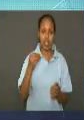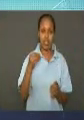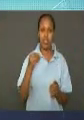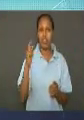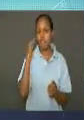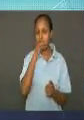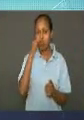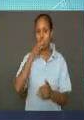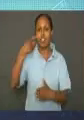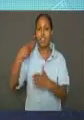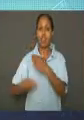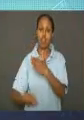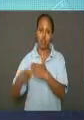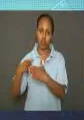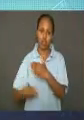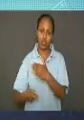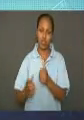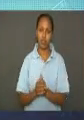a false value.